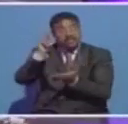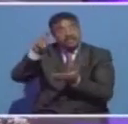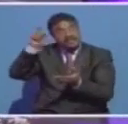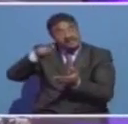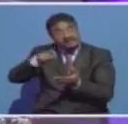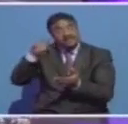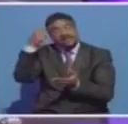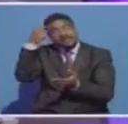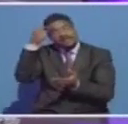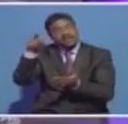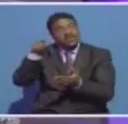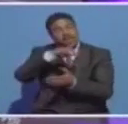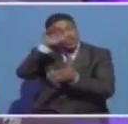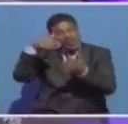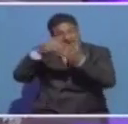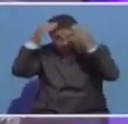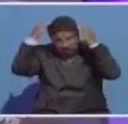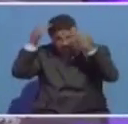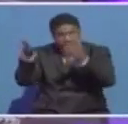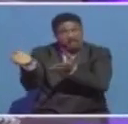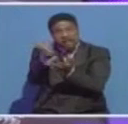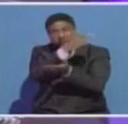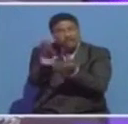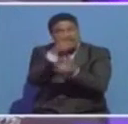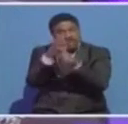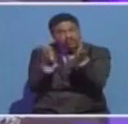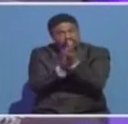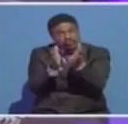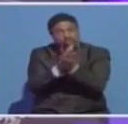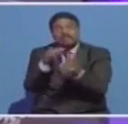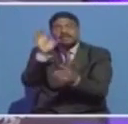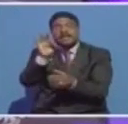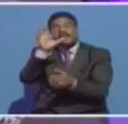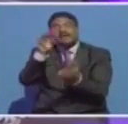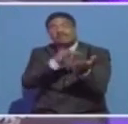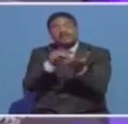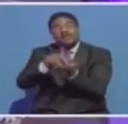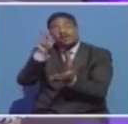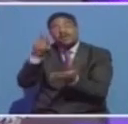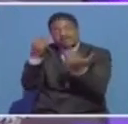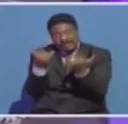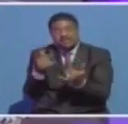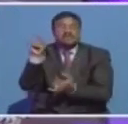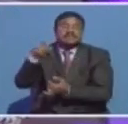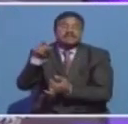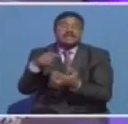do all the roofs, the blown-off roofs for schools, as at now,